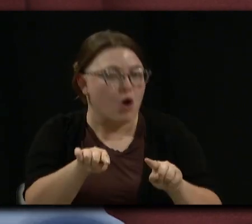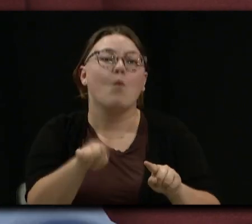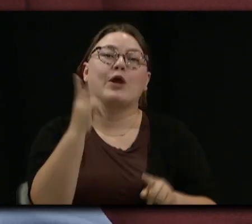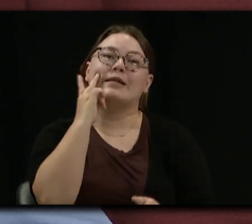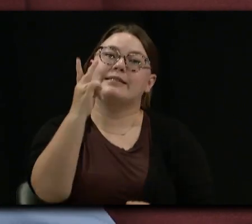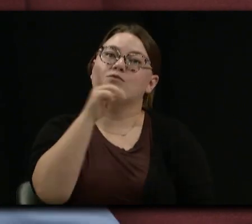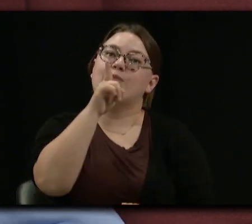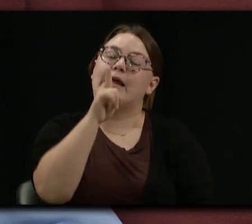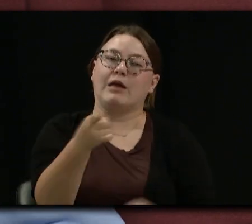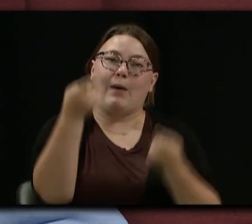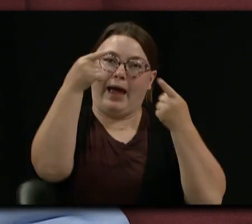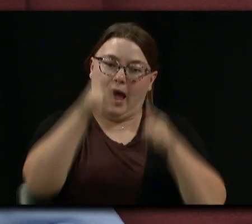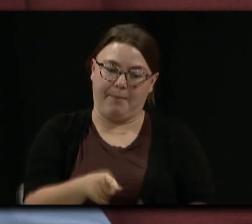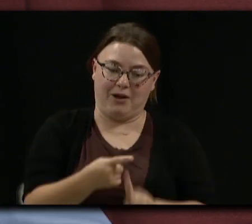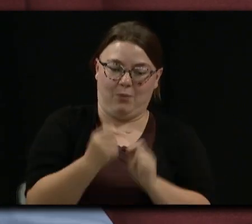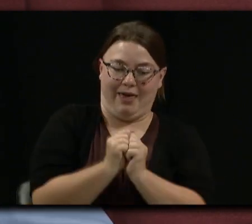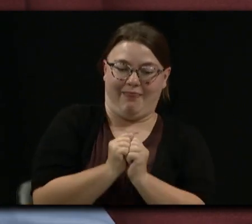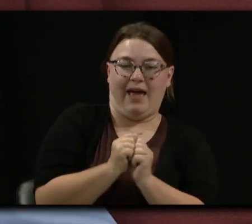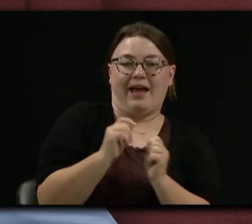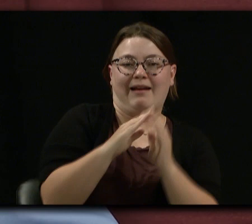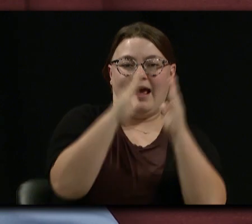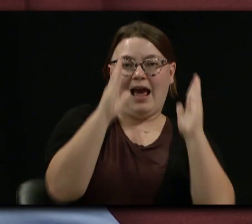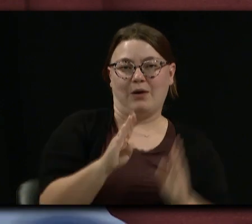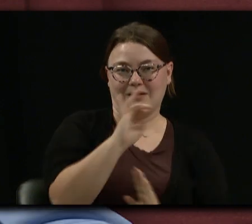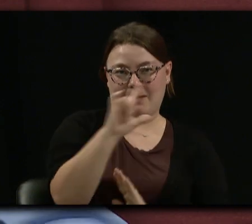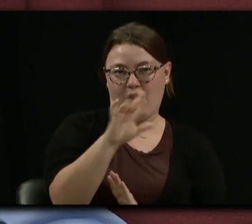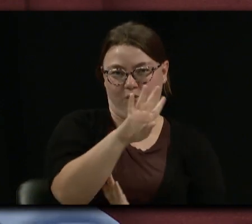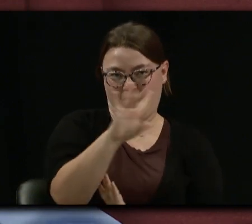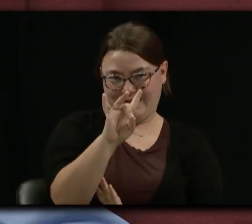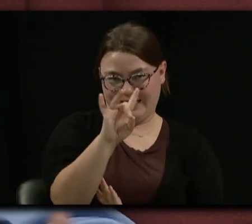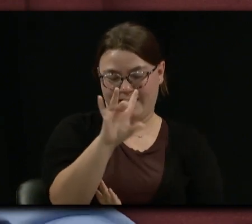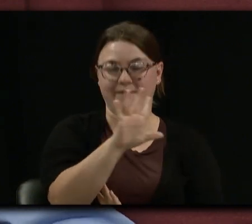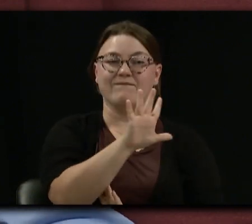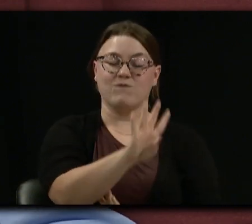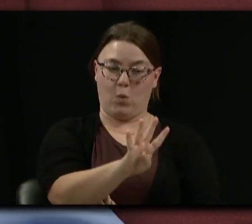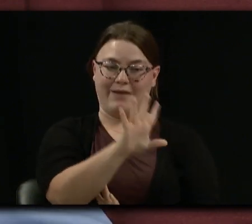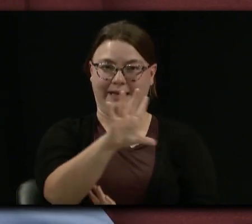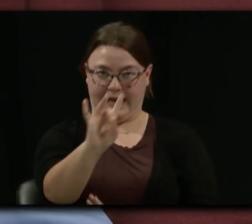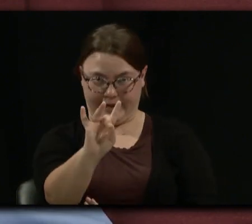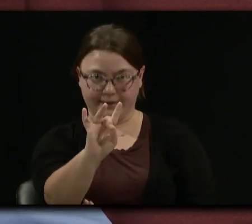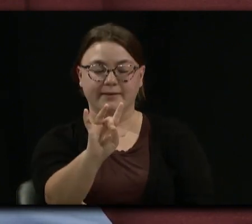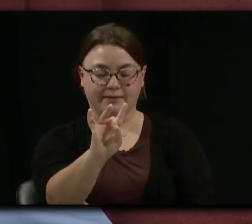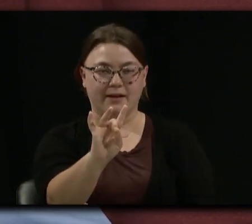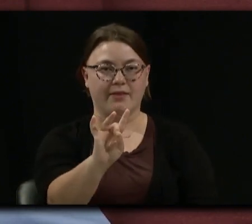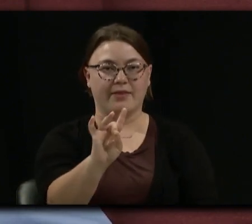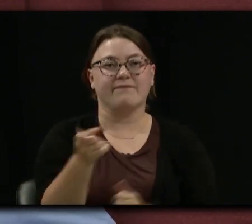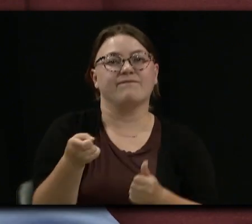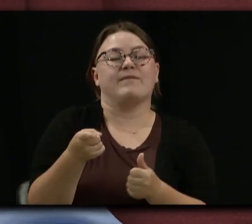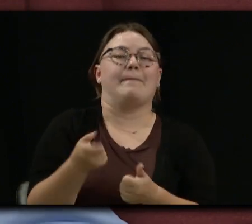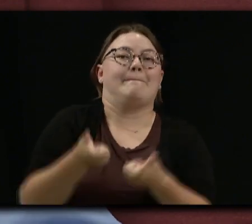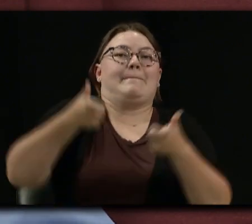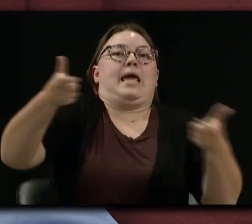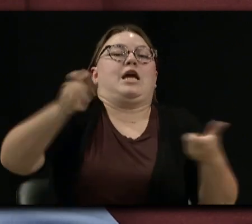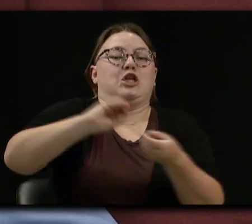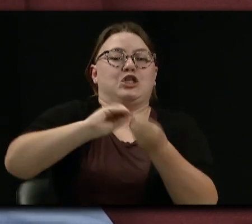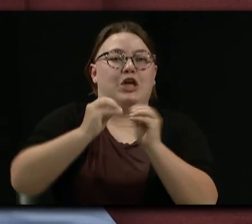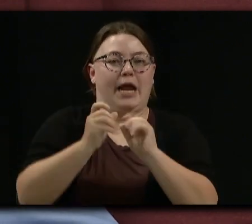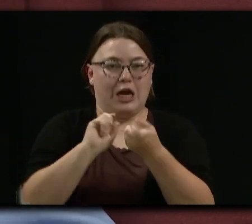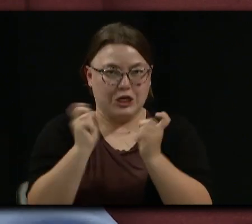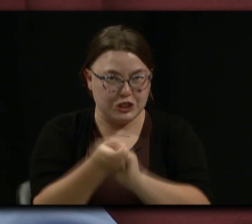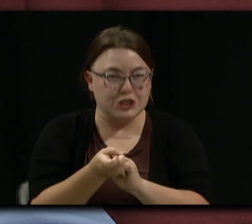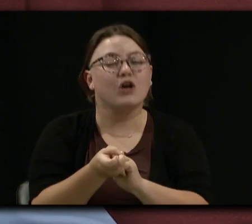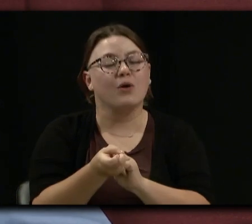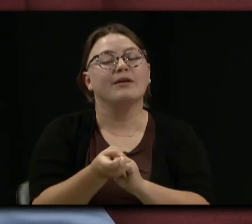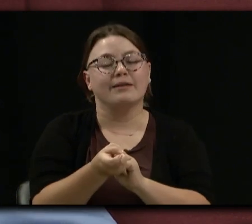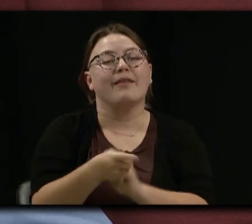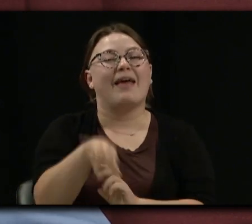Of course, the number one effect on 458, or number one change, was the ID part. The photo ID is